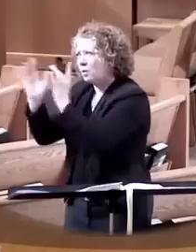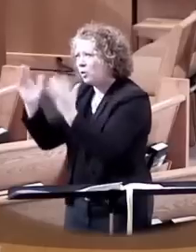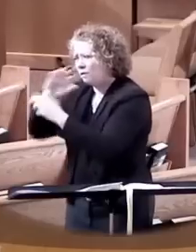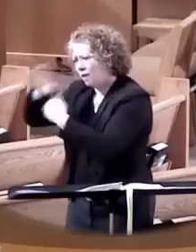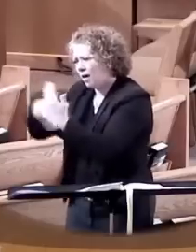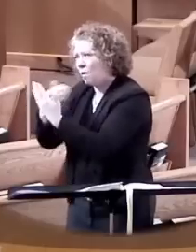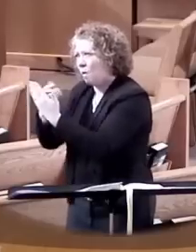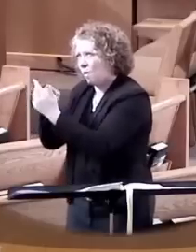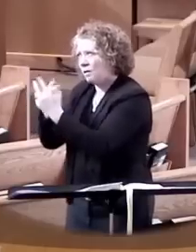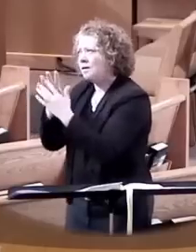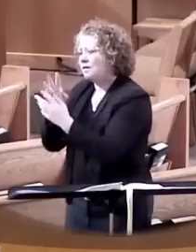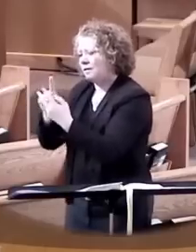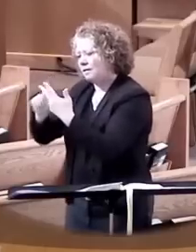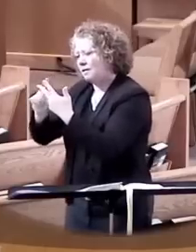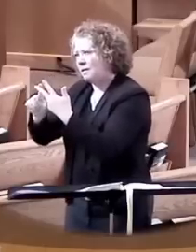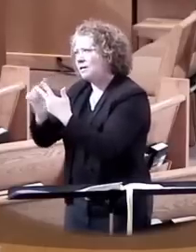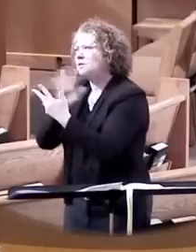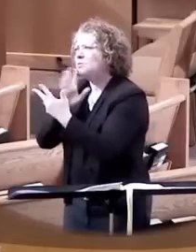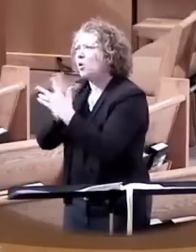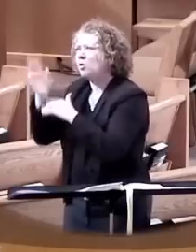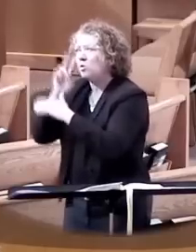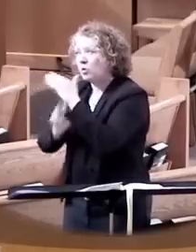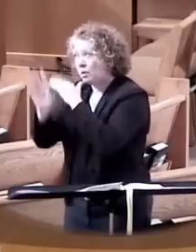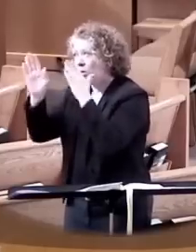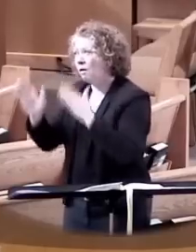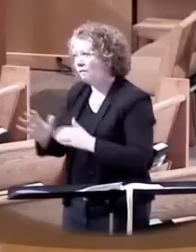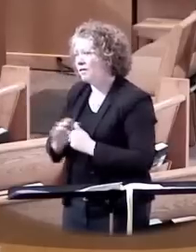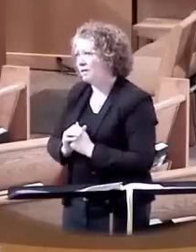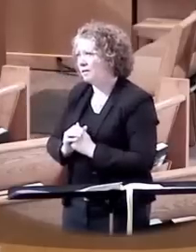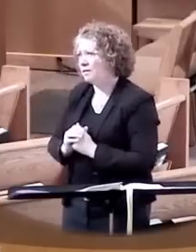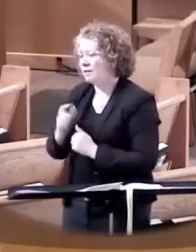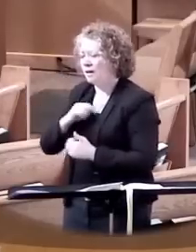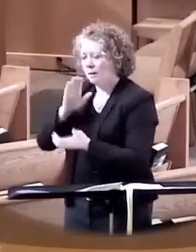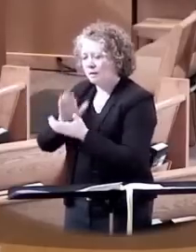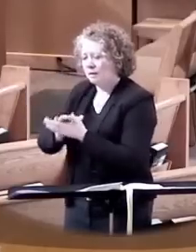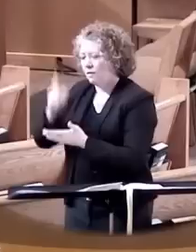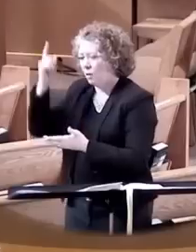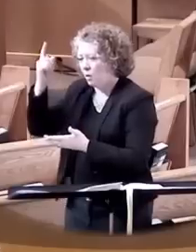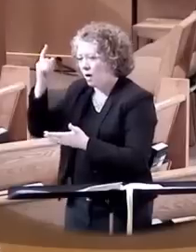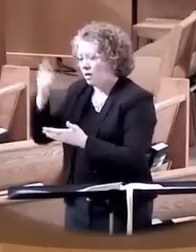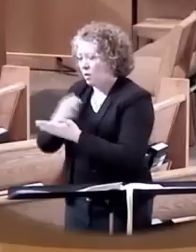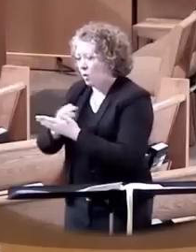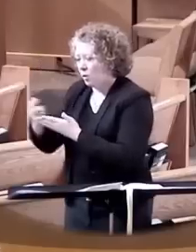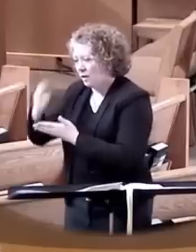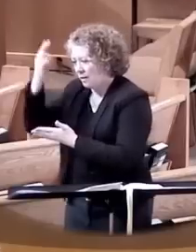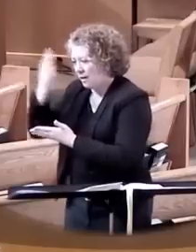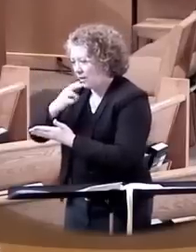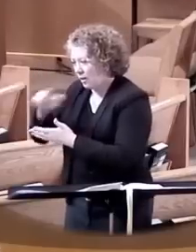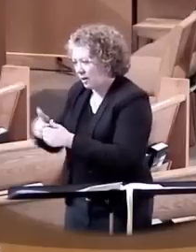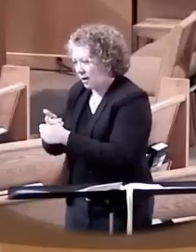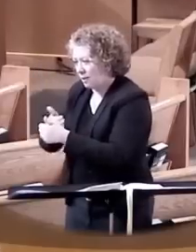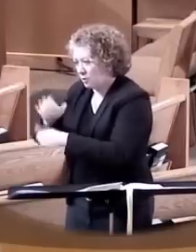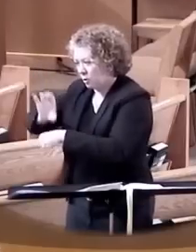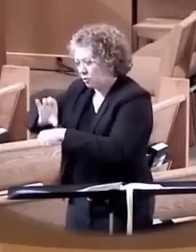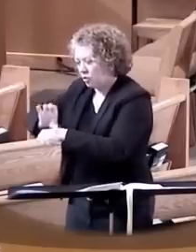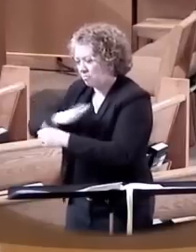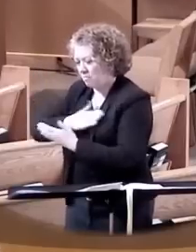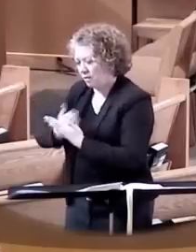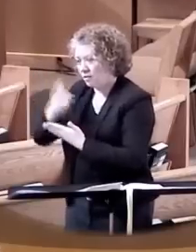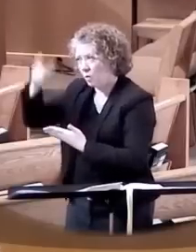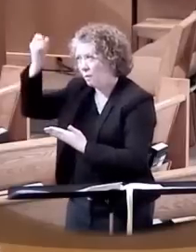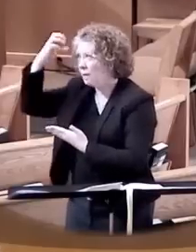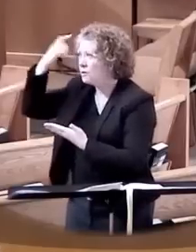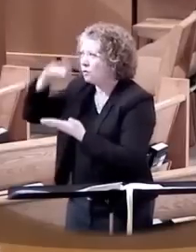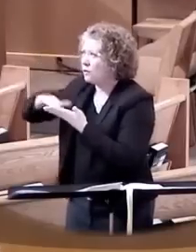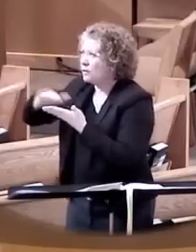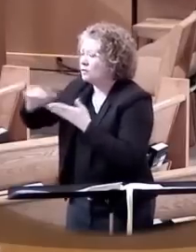the prophets. I believe in one holy Catholic and apostolic church. I confess one baptism for